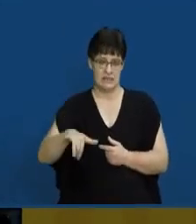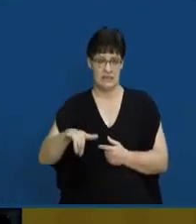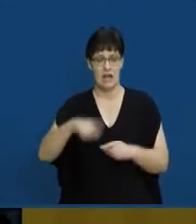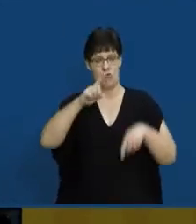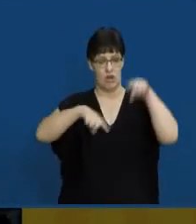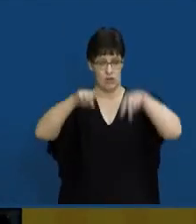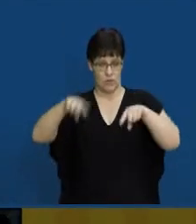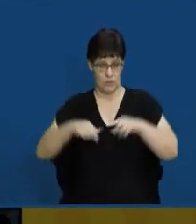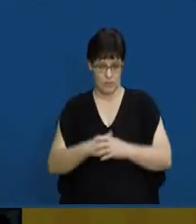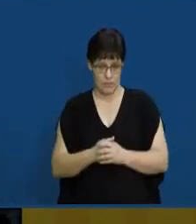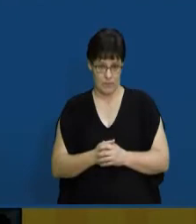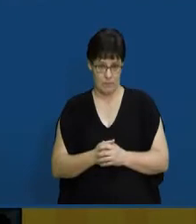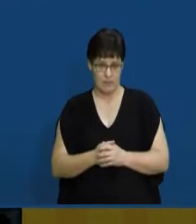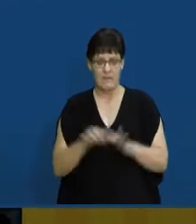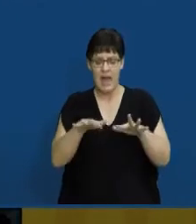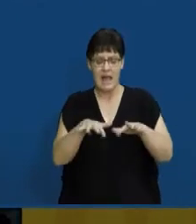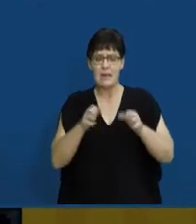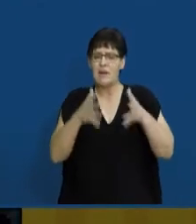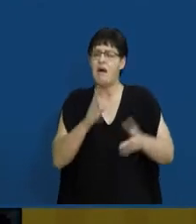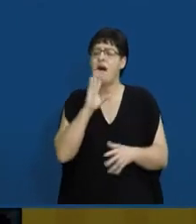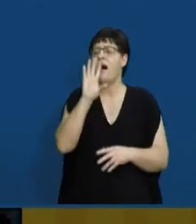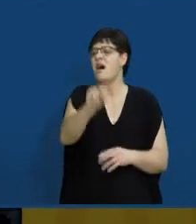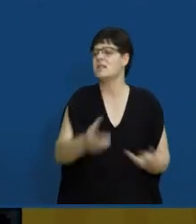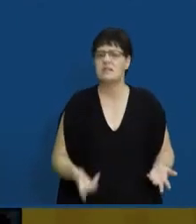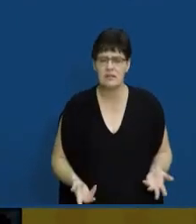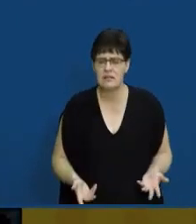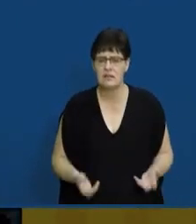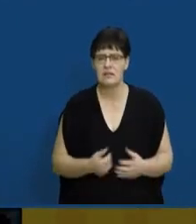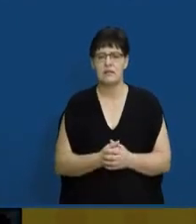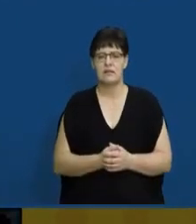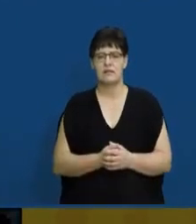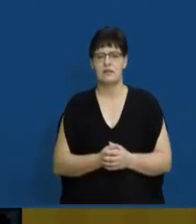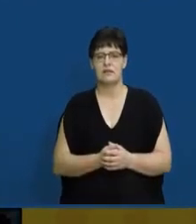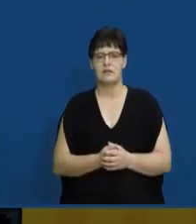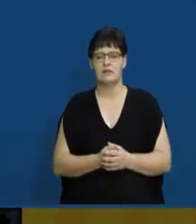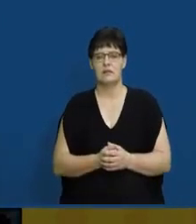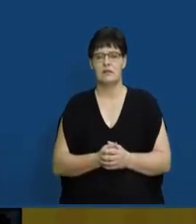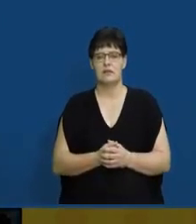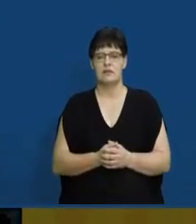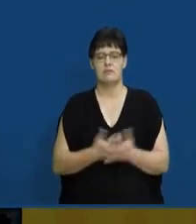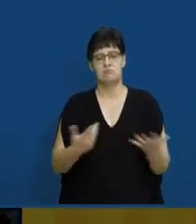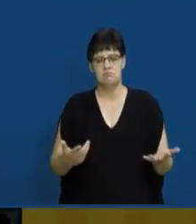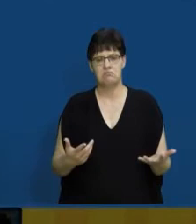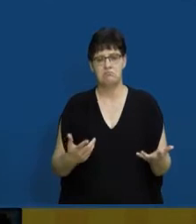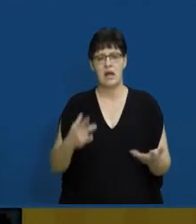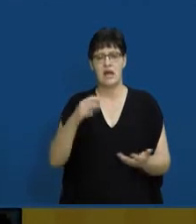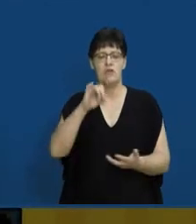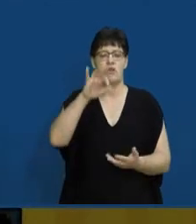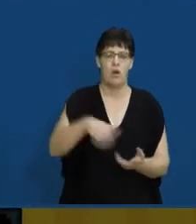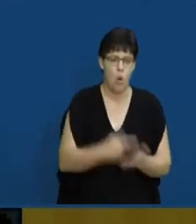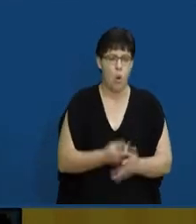that if the examiner asks you about gearing, about a